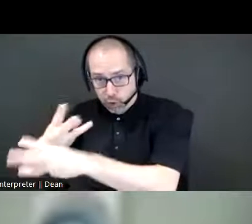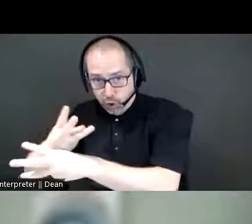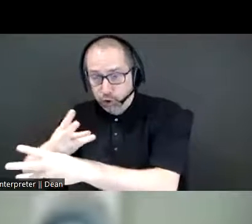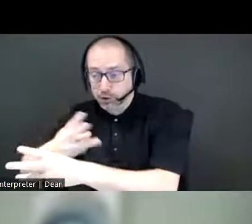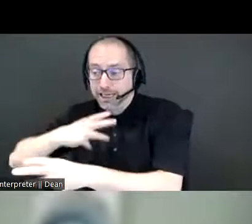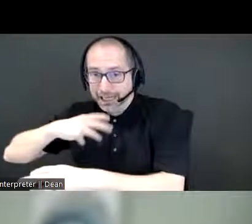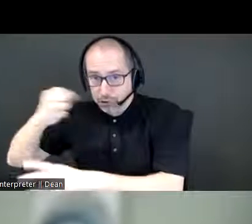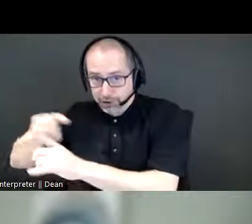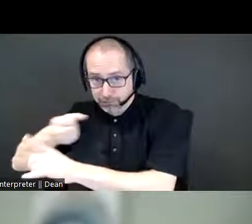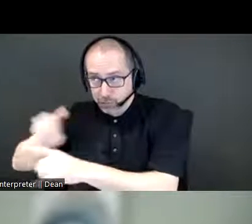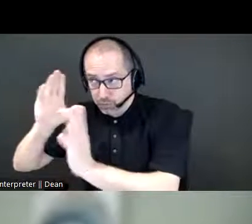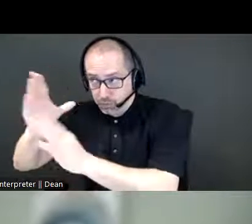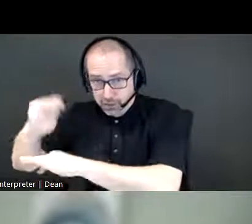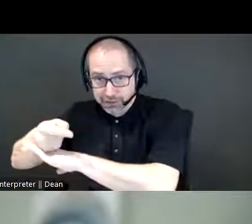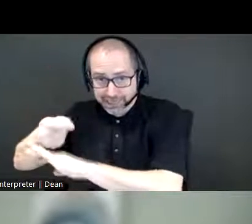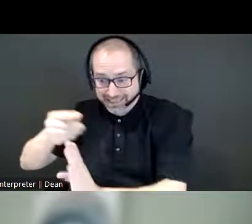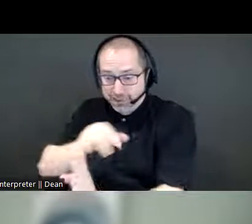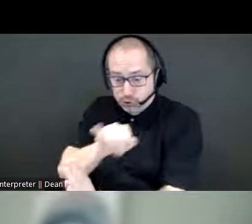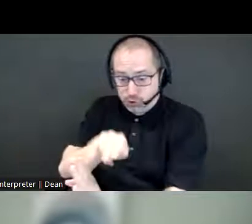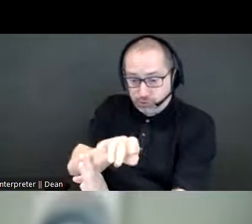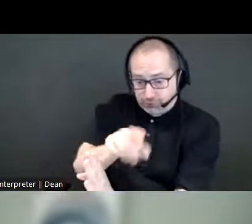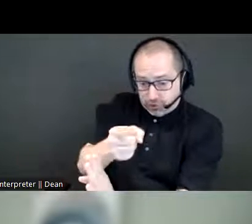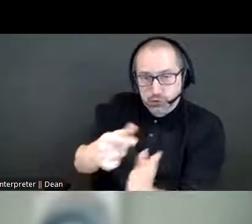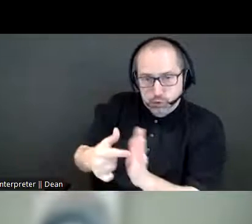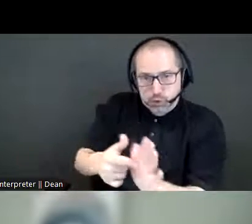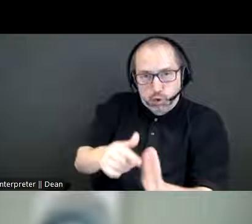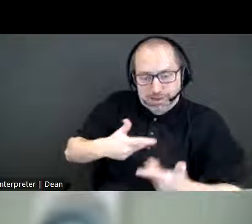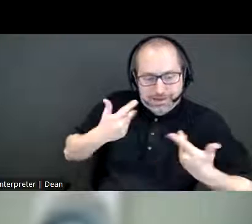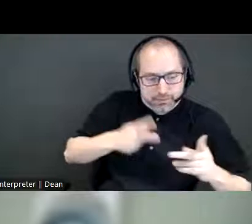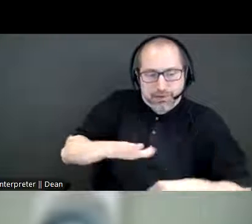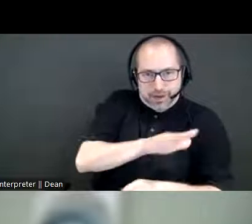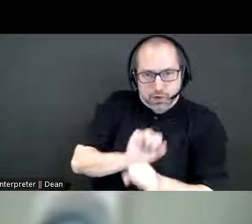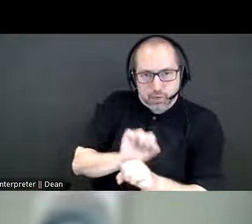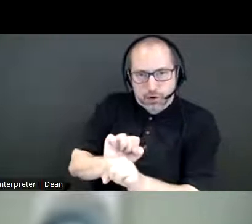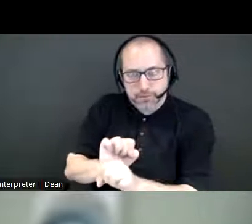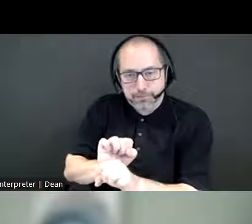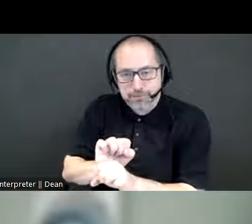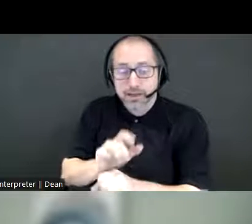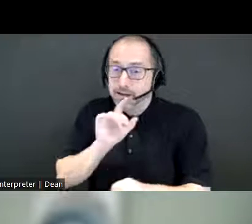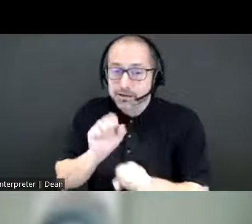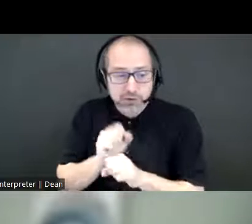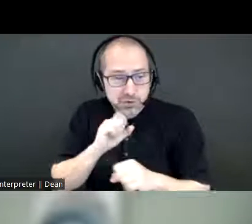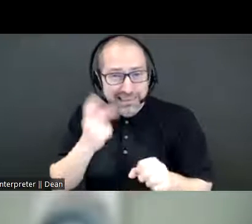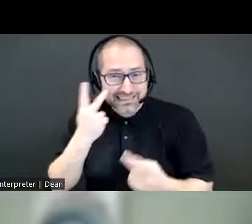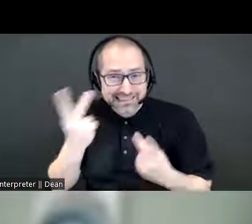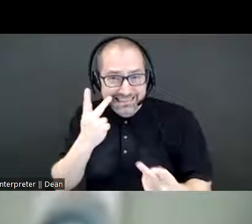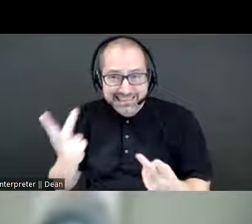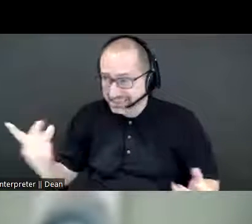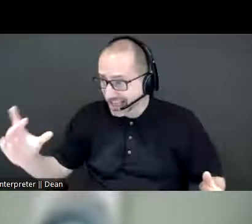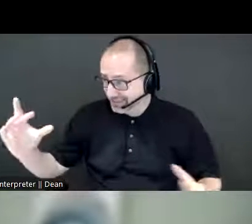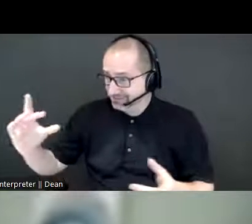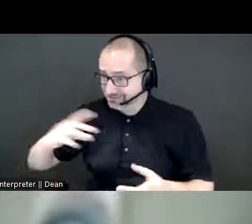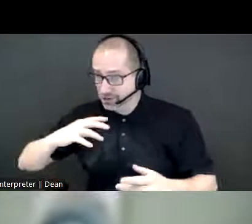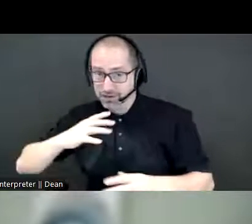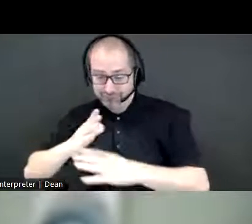Most importantly, it showcases how the development of positive intergenerational relationships